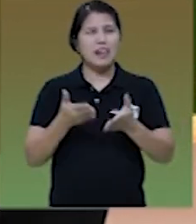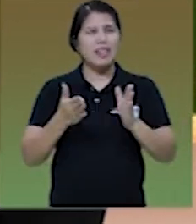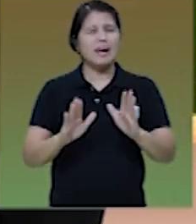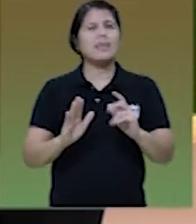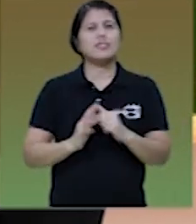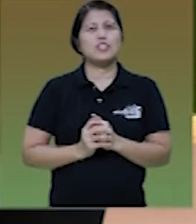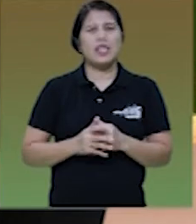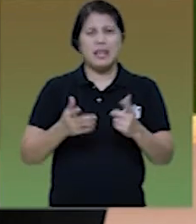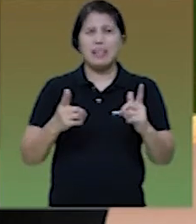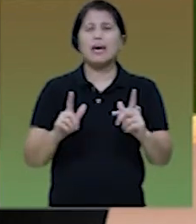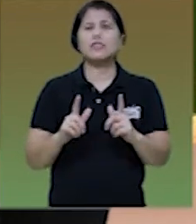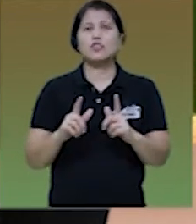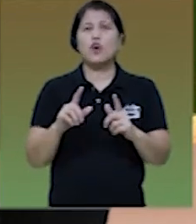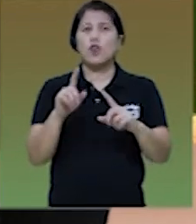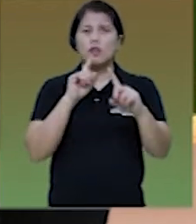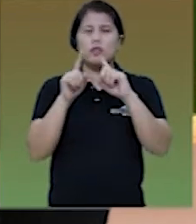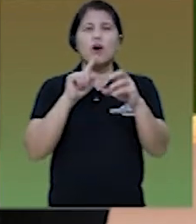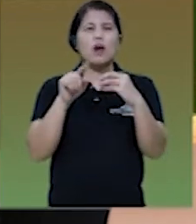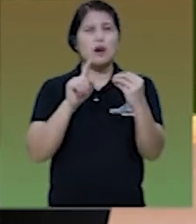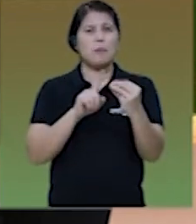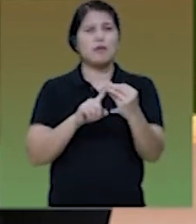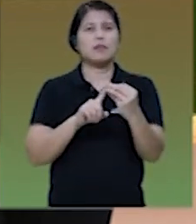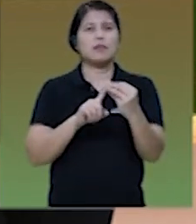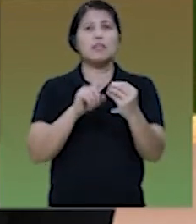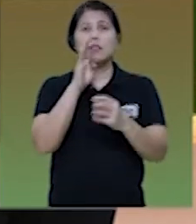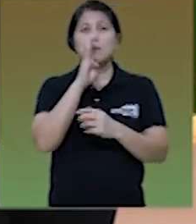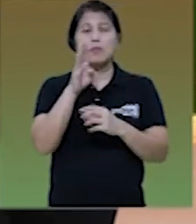Let's talk about the be verb were.